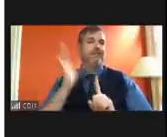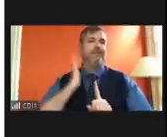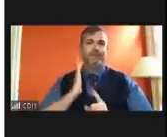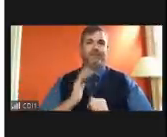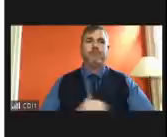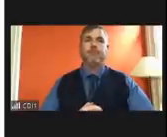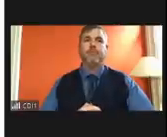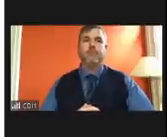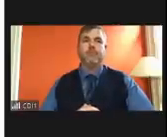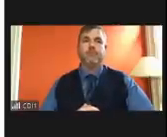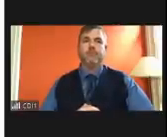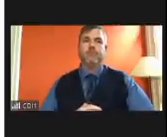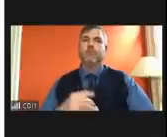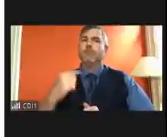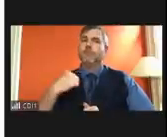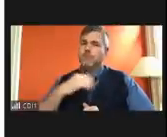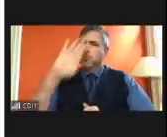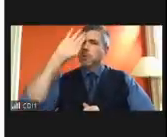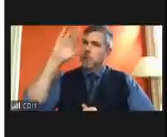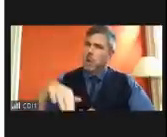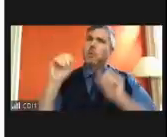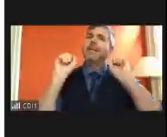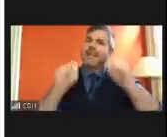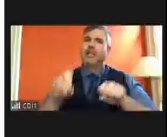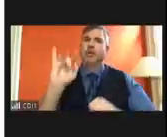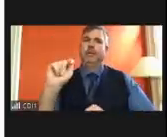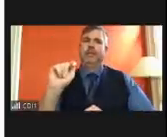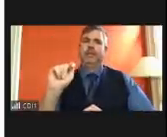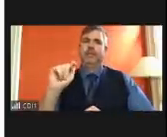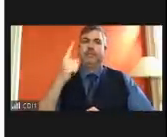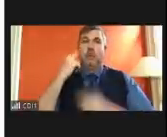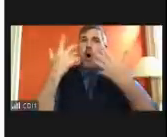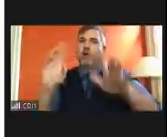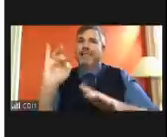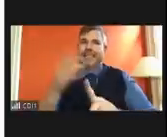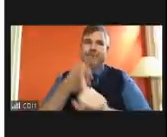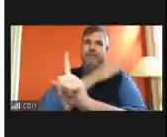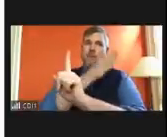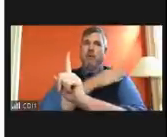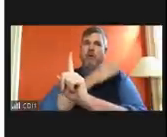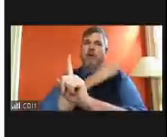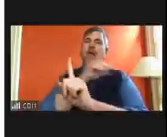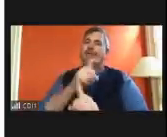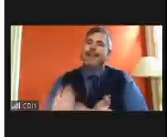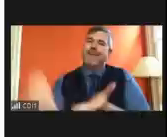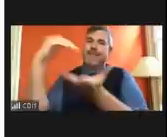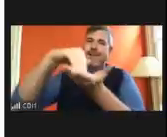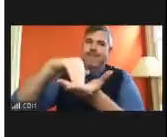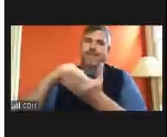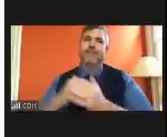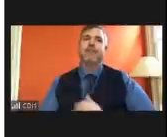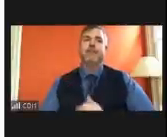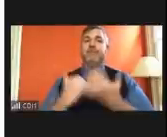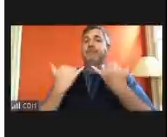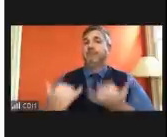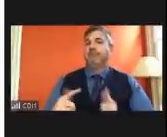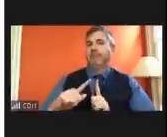because we did it, and we're going to need to continue to do that and do that again. And I'll hand it over to Dr. Miller now.